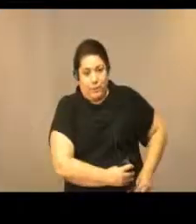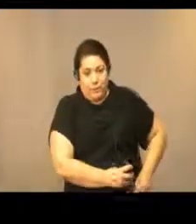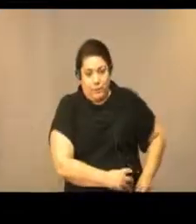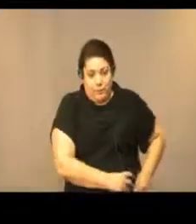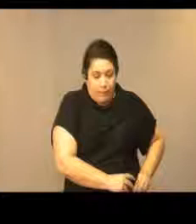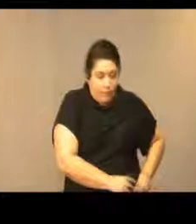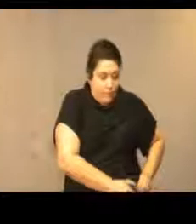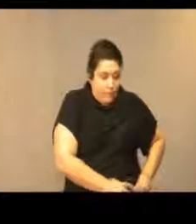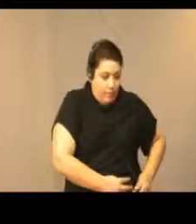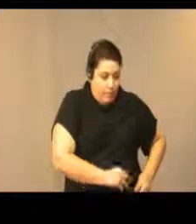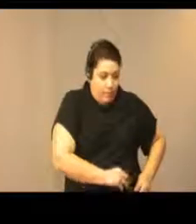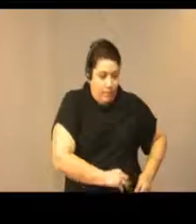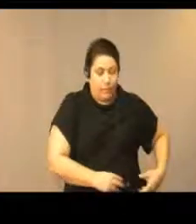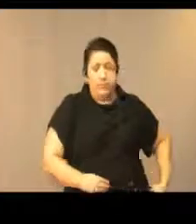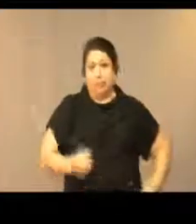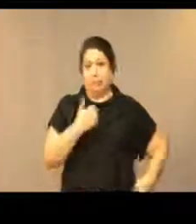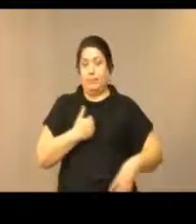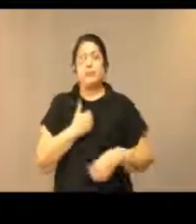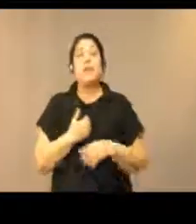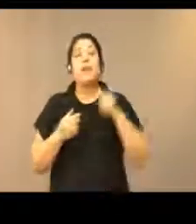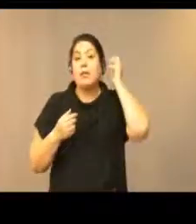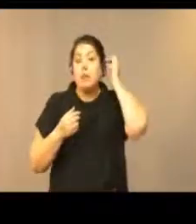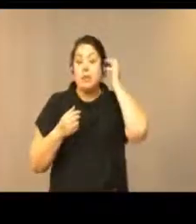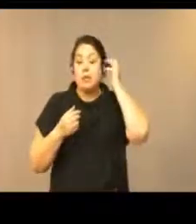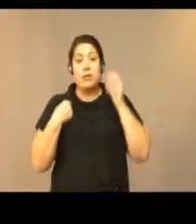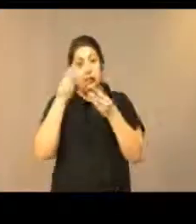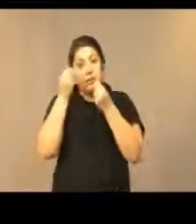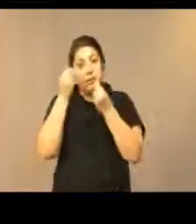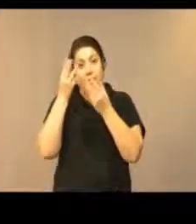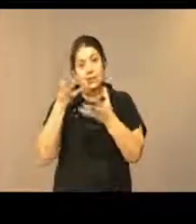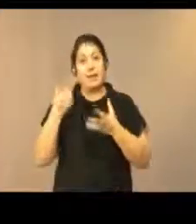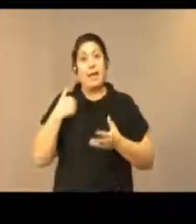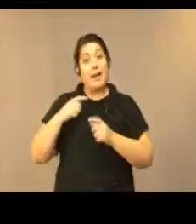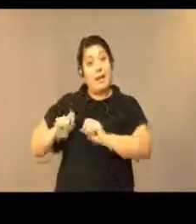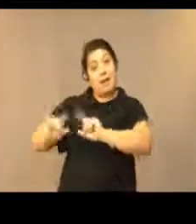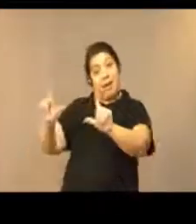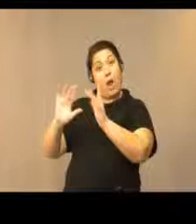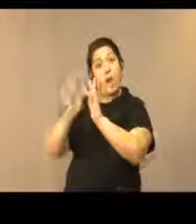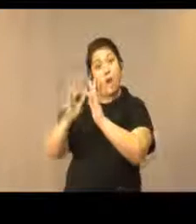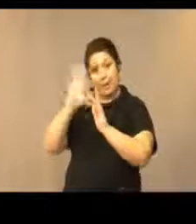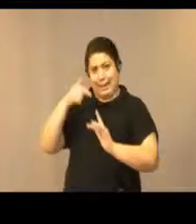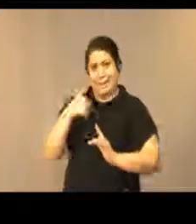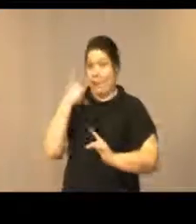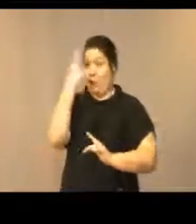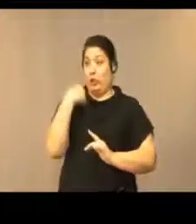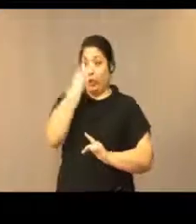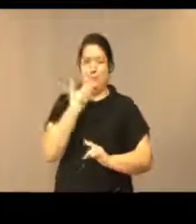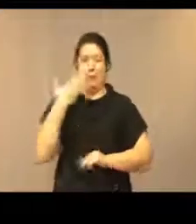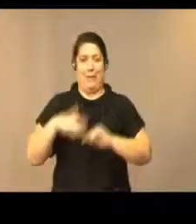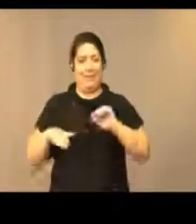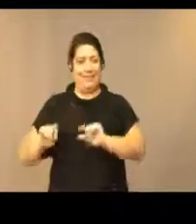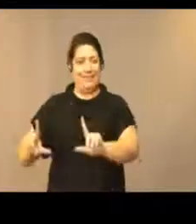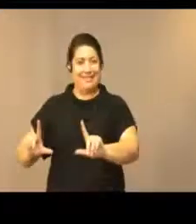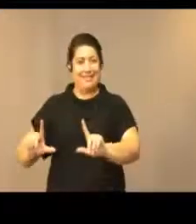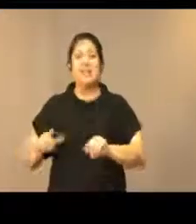specific disability needs. And just a side note, that picture up there, I'm way better looking in person. Limited and lack